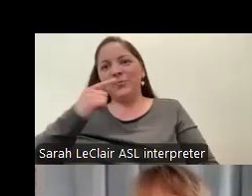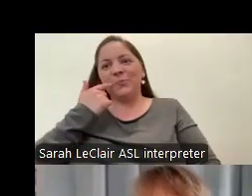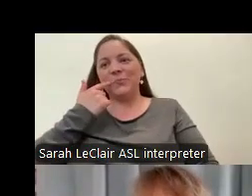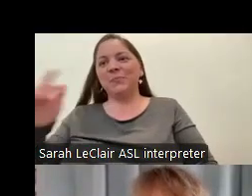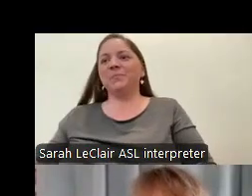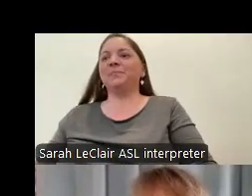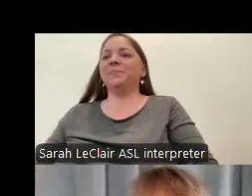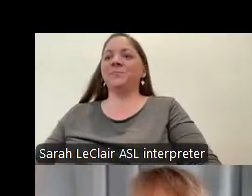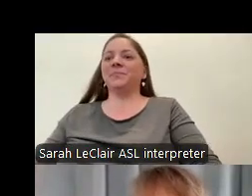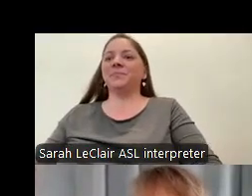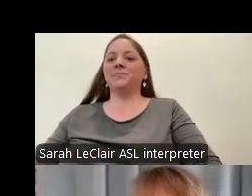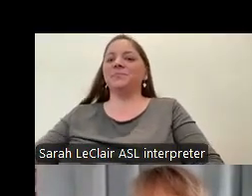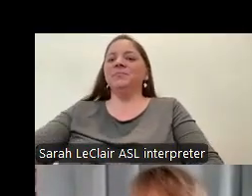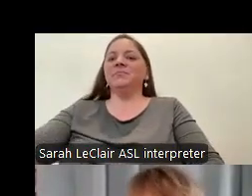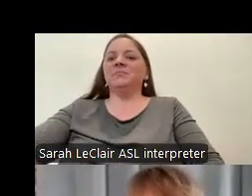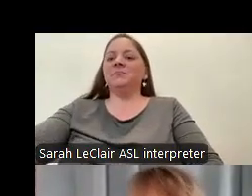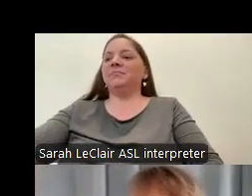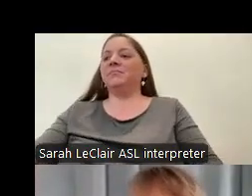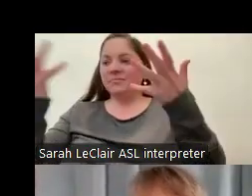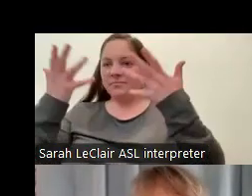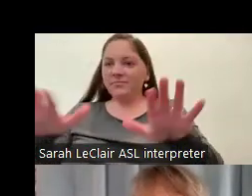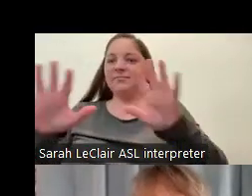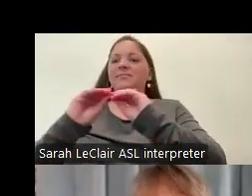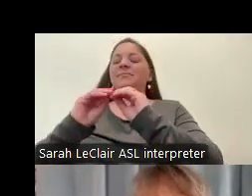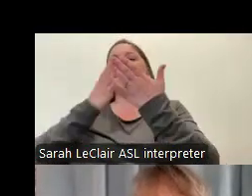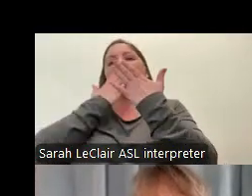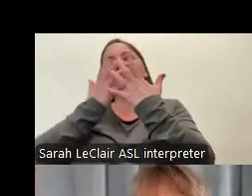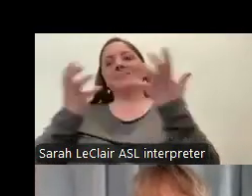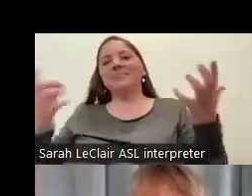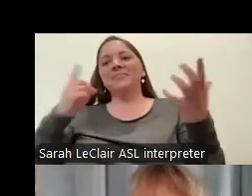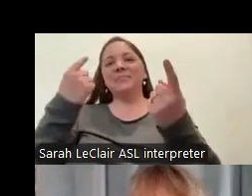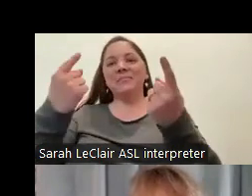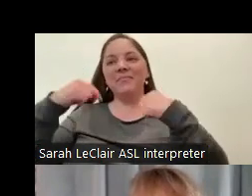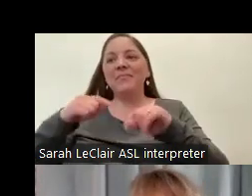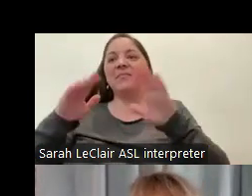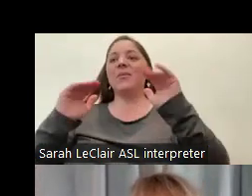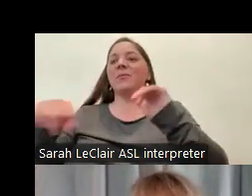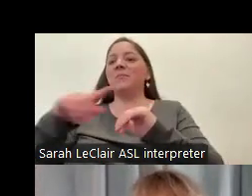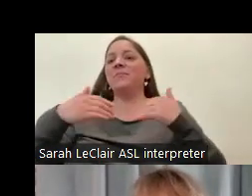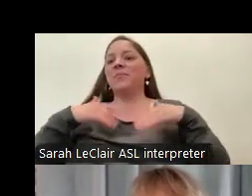And with that, we can adjourn the meeting. Thank you so much for coming, everybody. I hope you have a